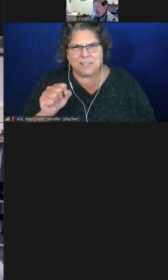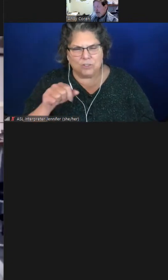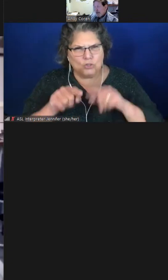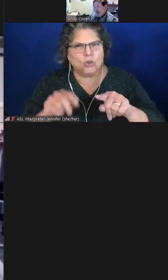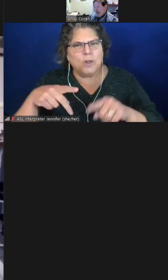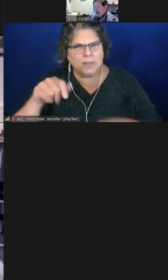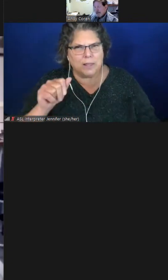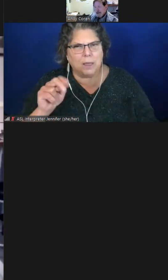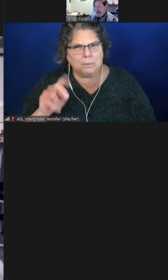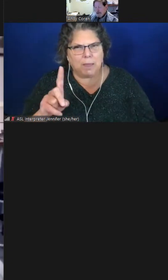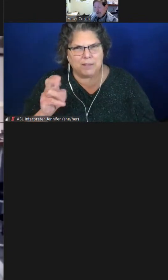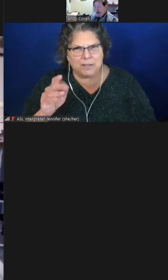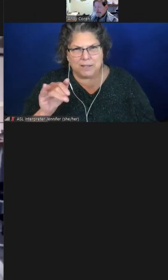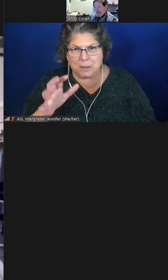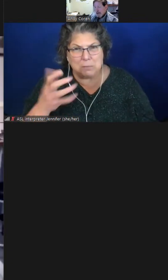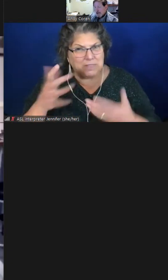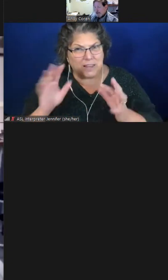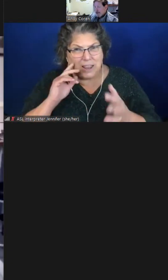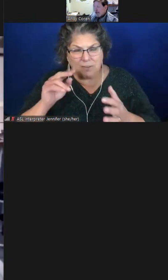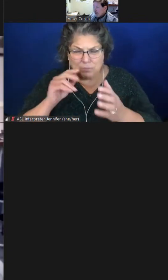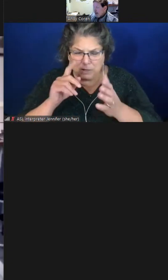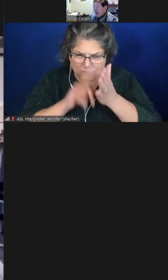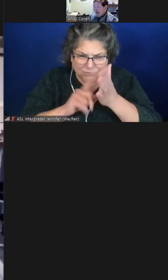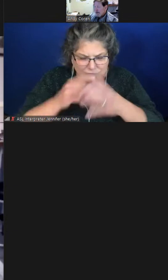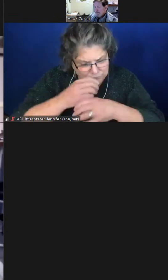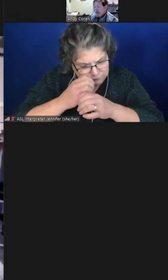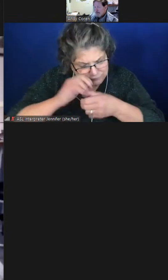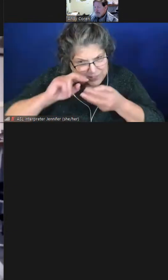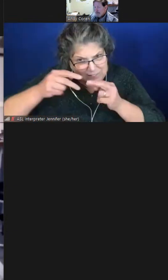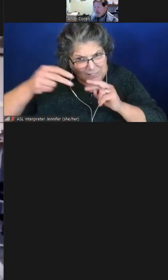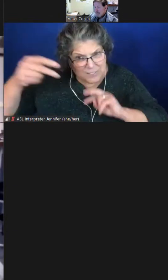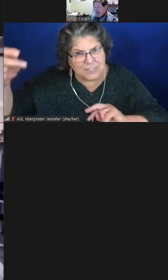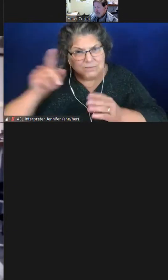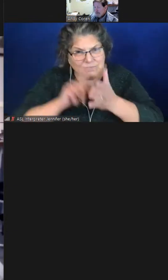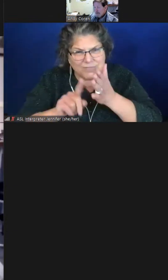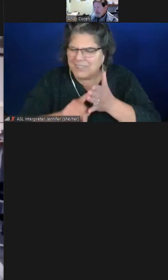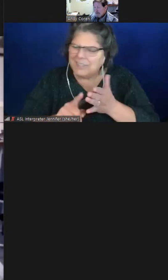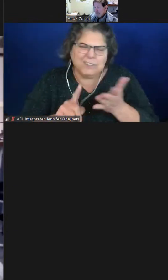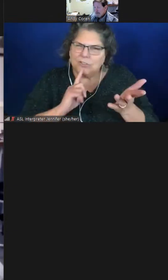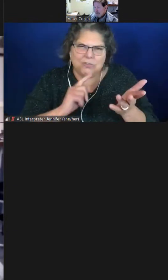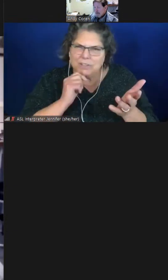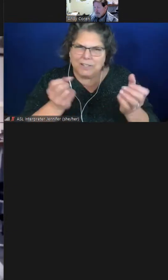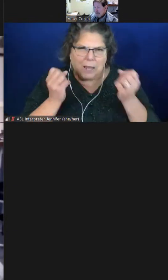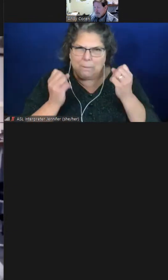that have been sequenced. So it's not a lot.